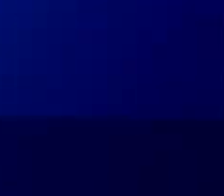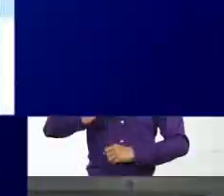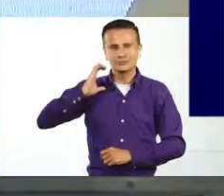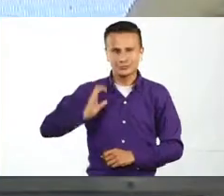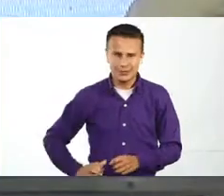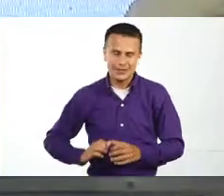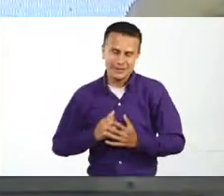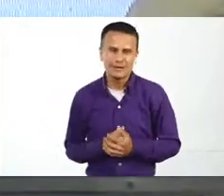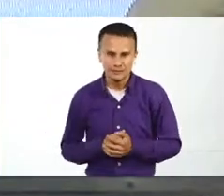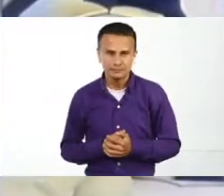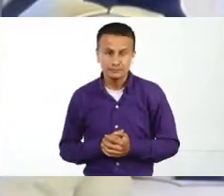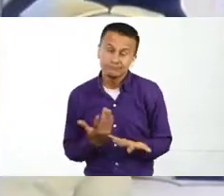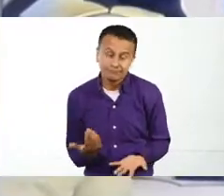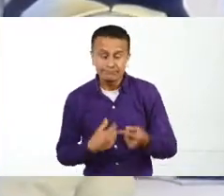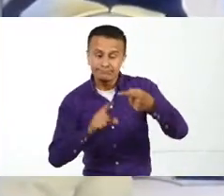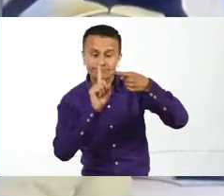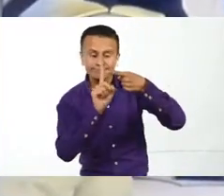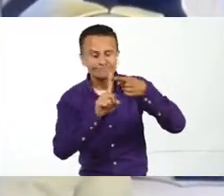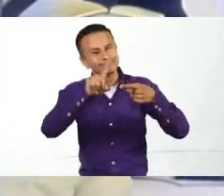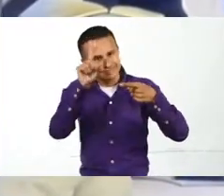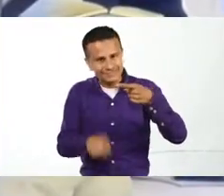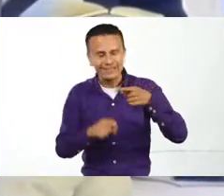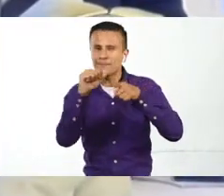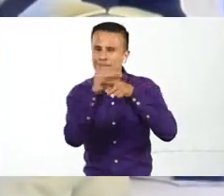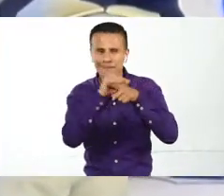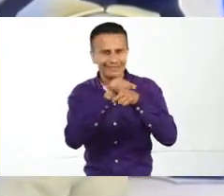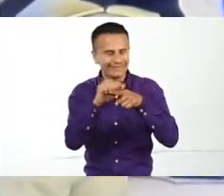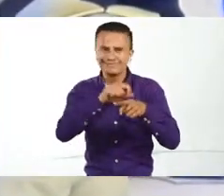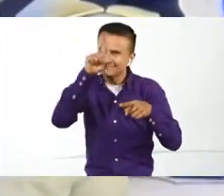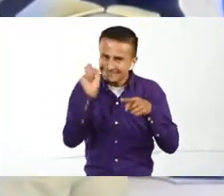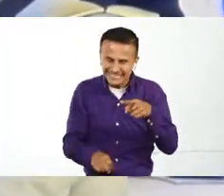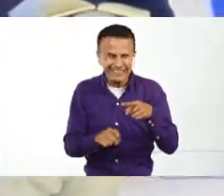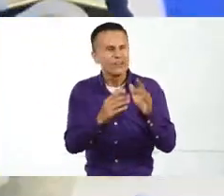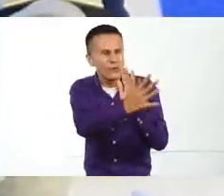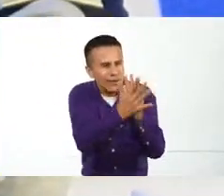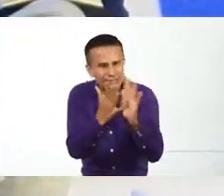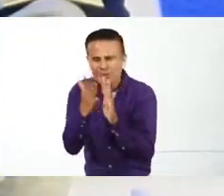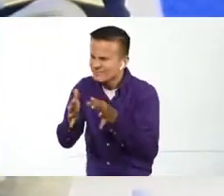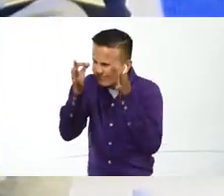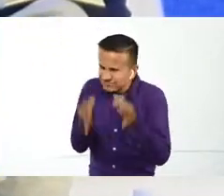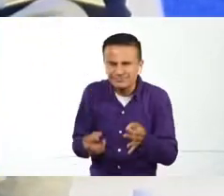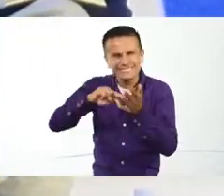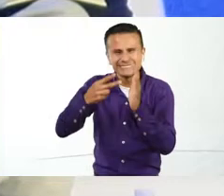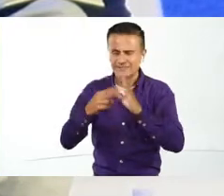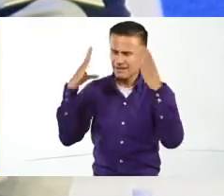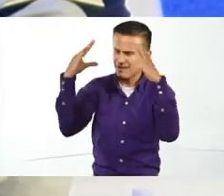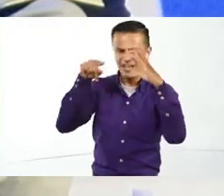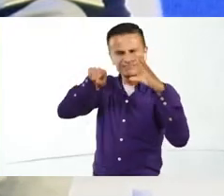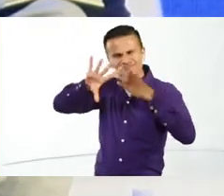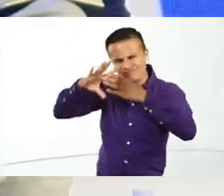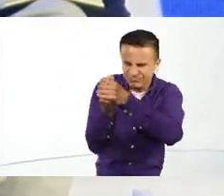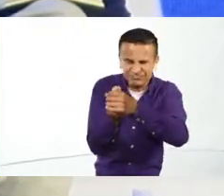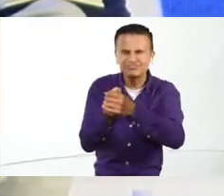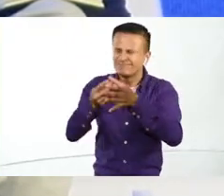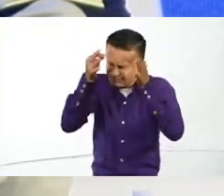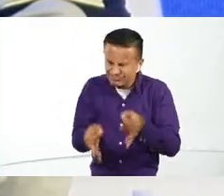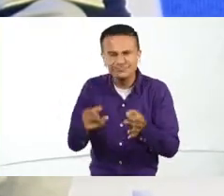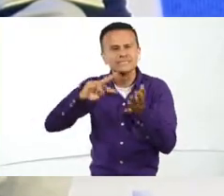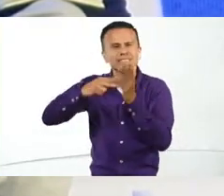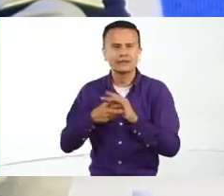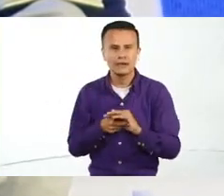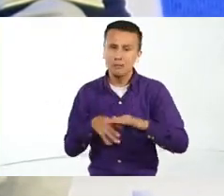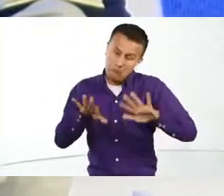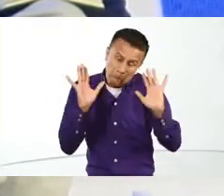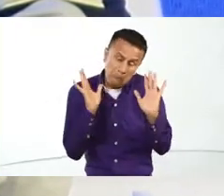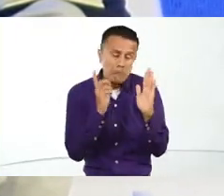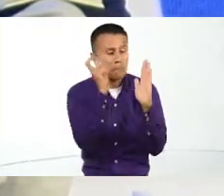ciudadanía. Practices. We need to know, and we need narratives about what is an actual inclusive